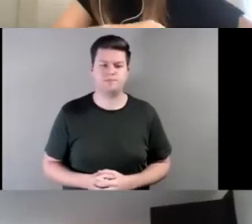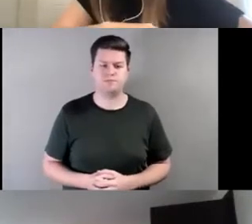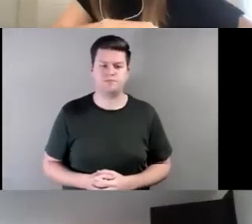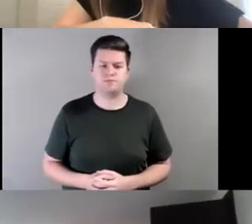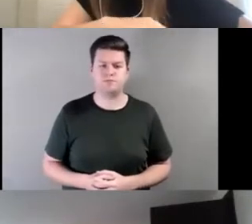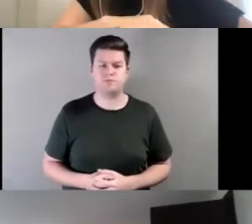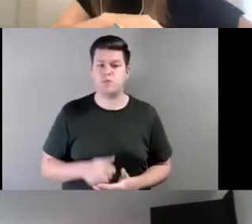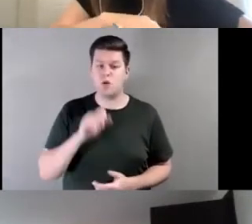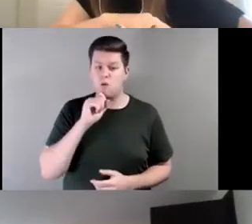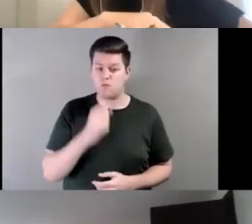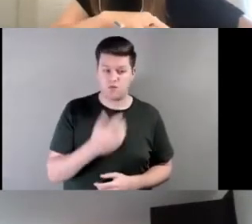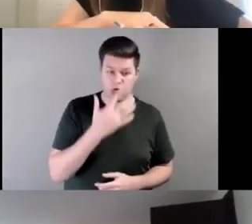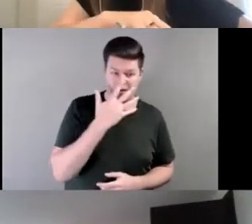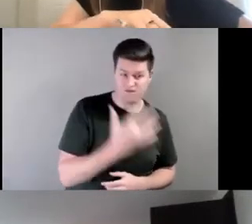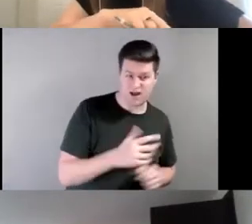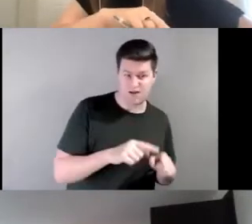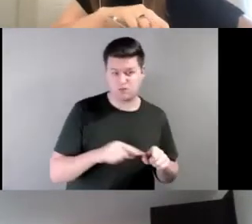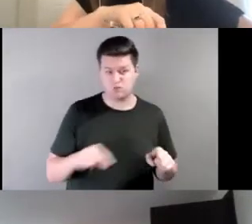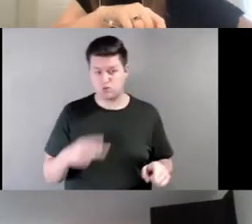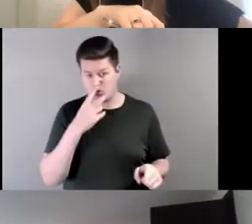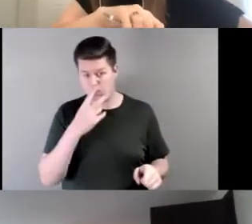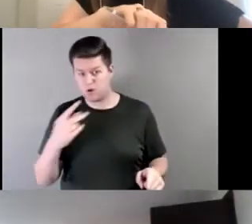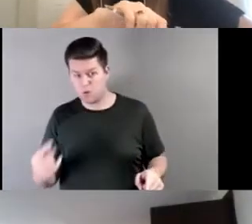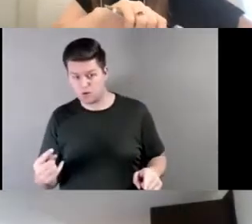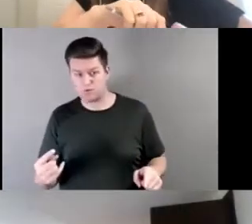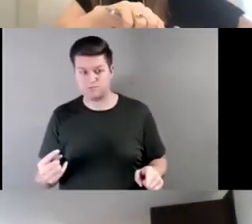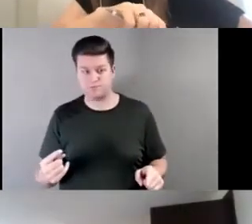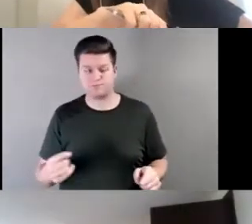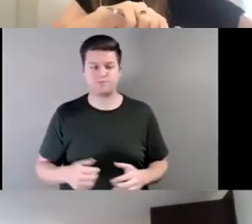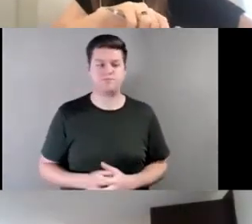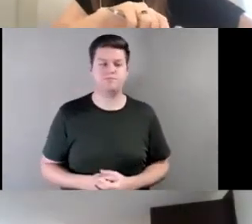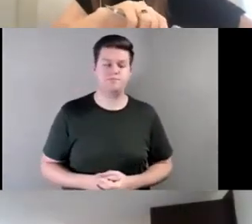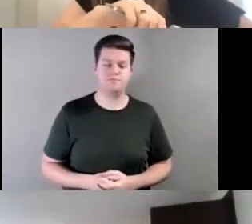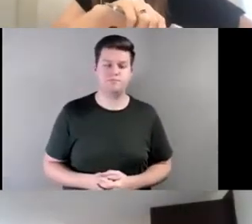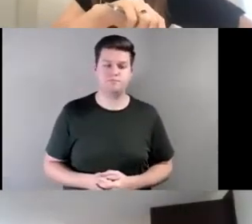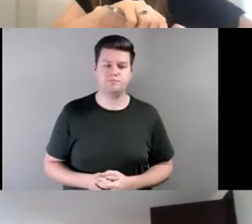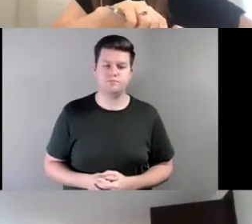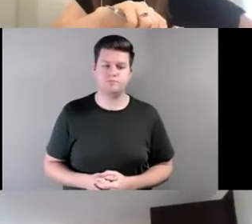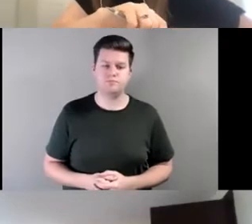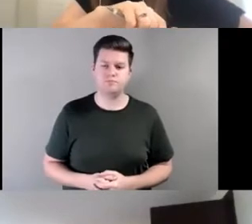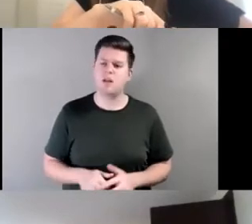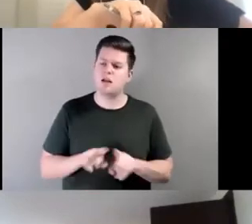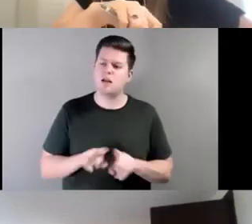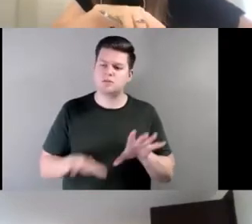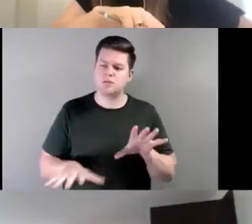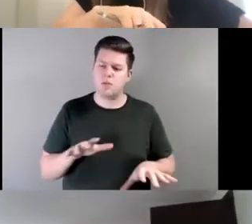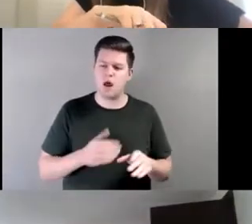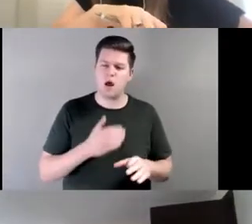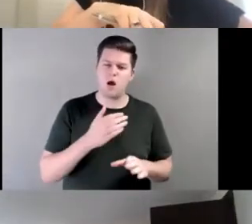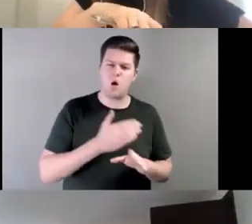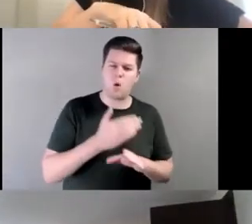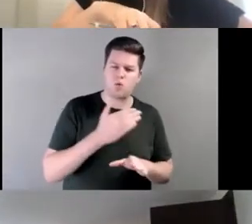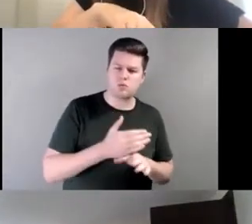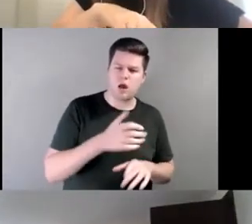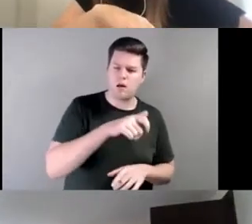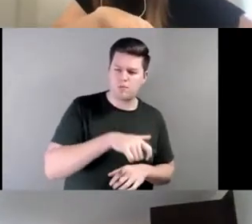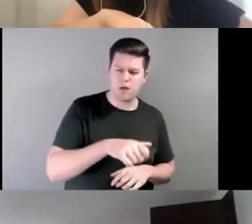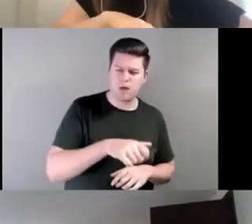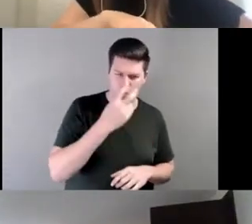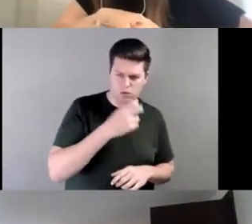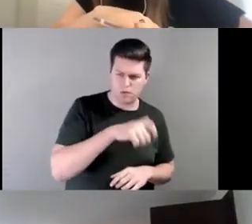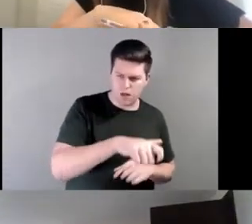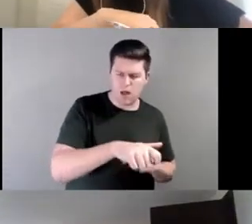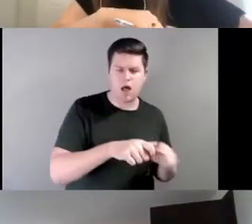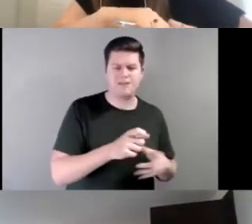inclusive. Like the older and disabled person scheme, there's no day or time national travel